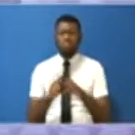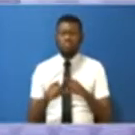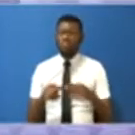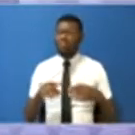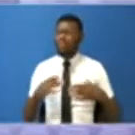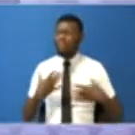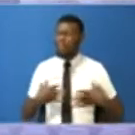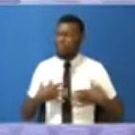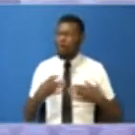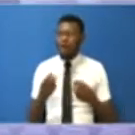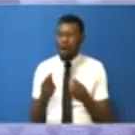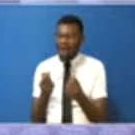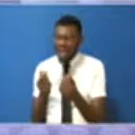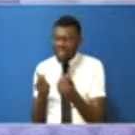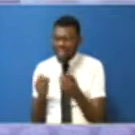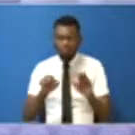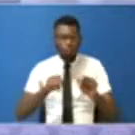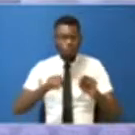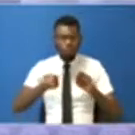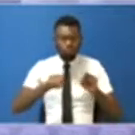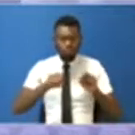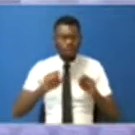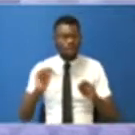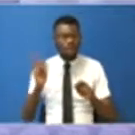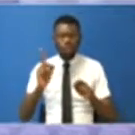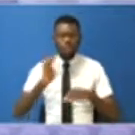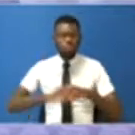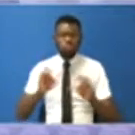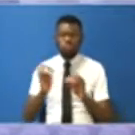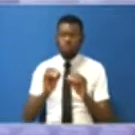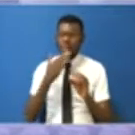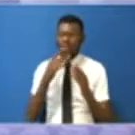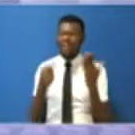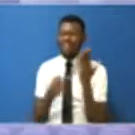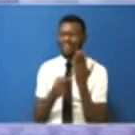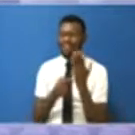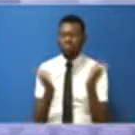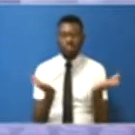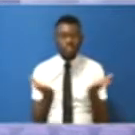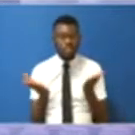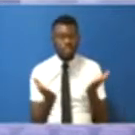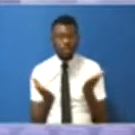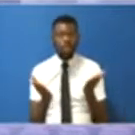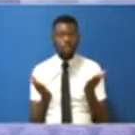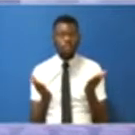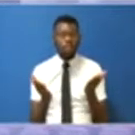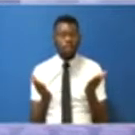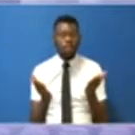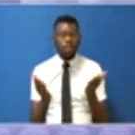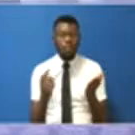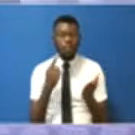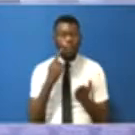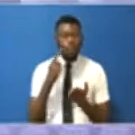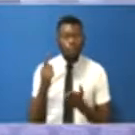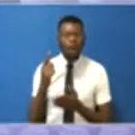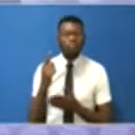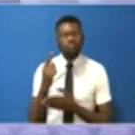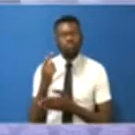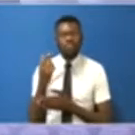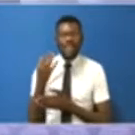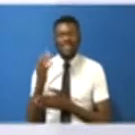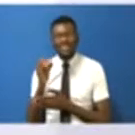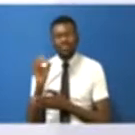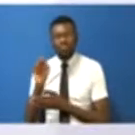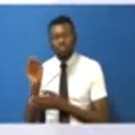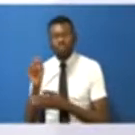interaction with cash in nairobi we must digitize service provision that all the 130 something revenue streams